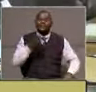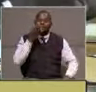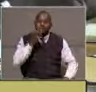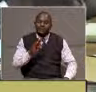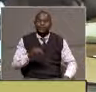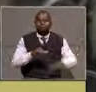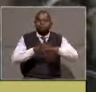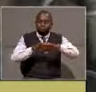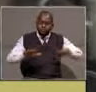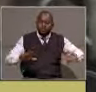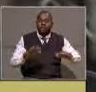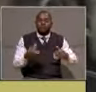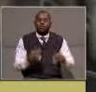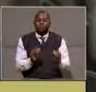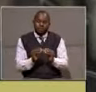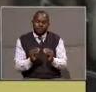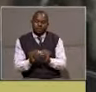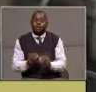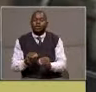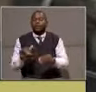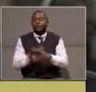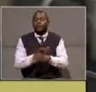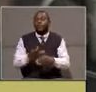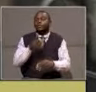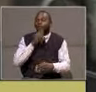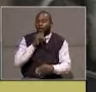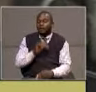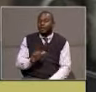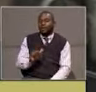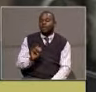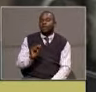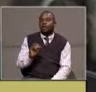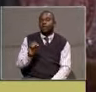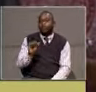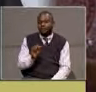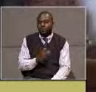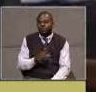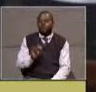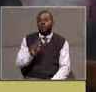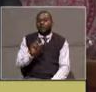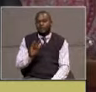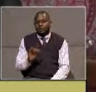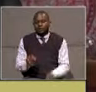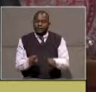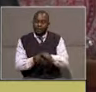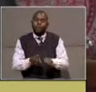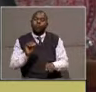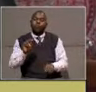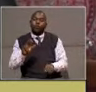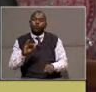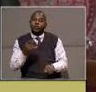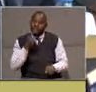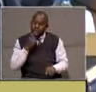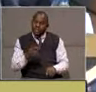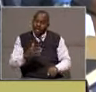The committee was meeting with city businessman Amos Nzei, officials from NSSF, and one Nazim Mosa, who claims to